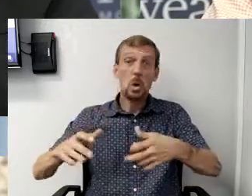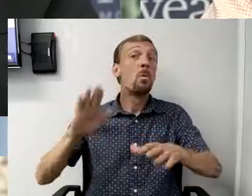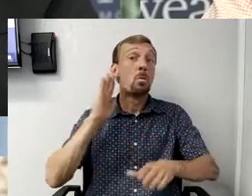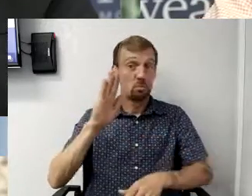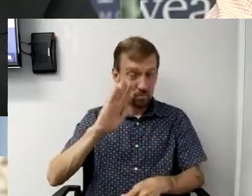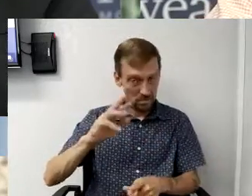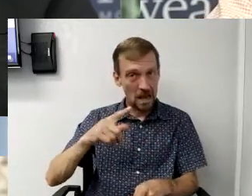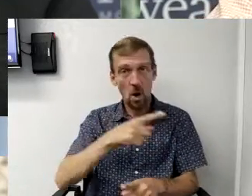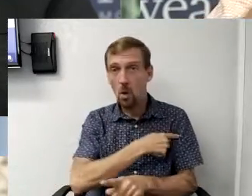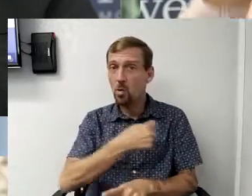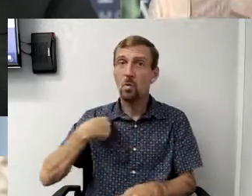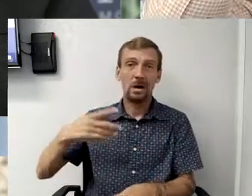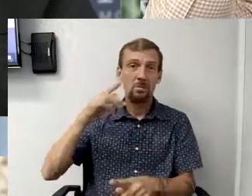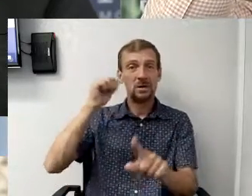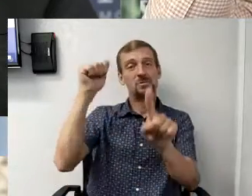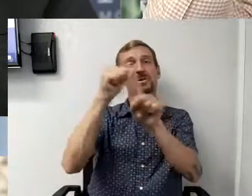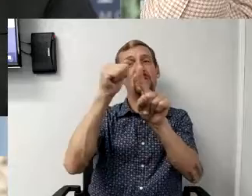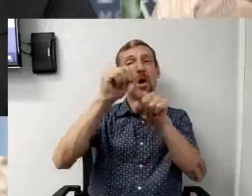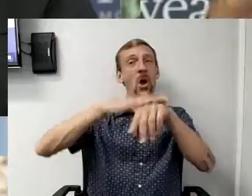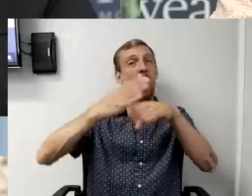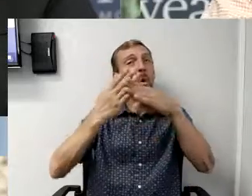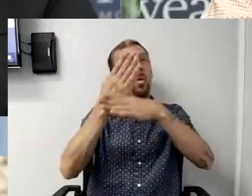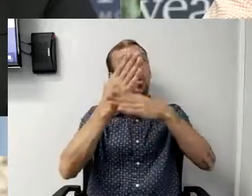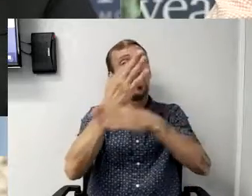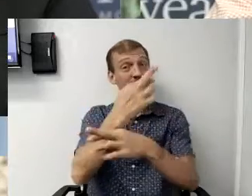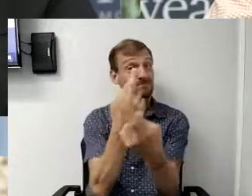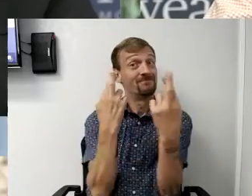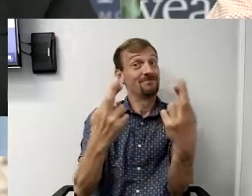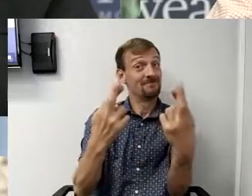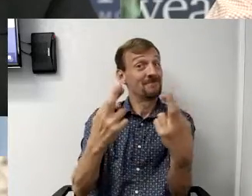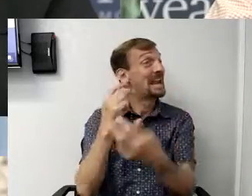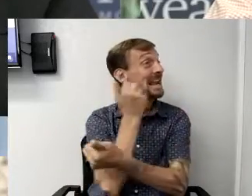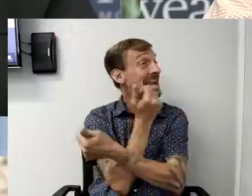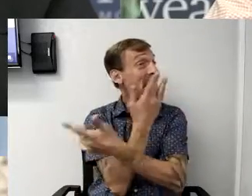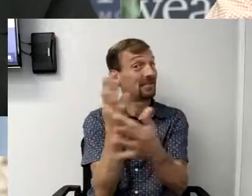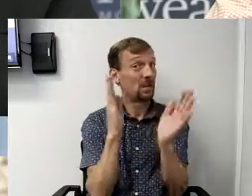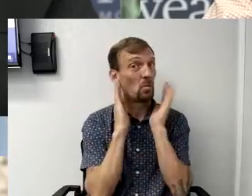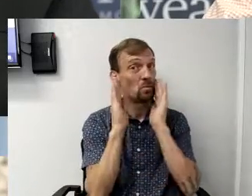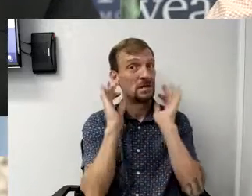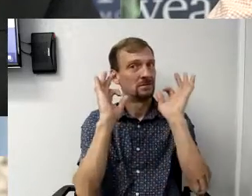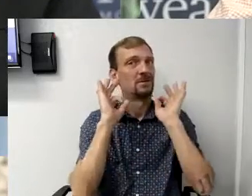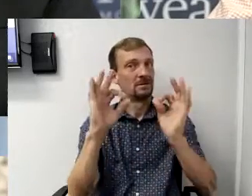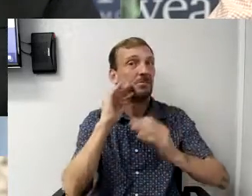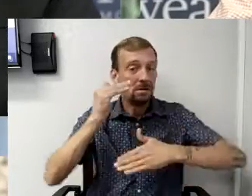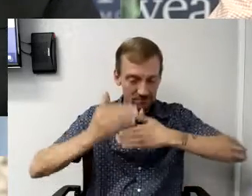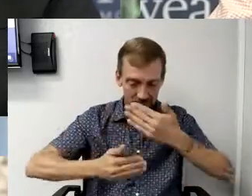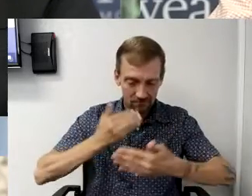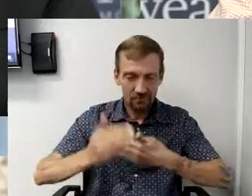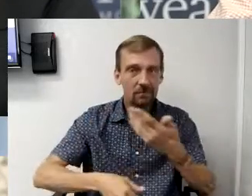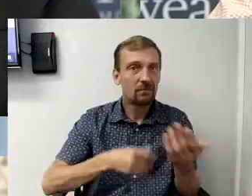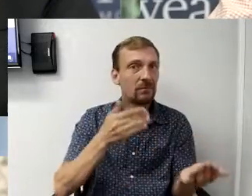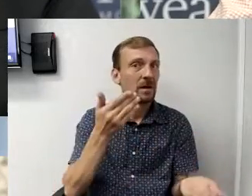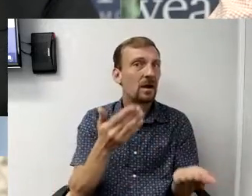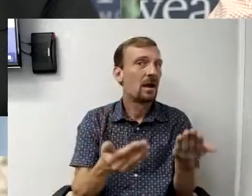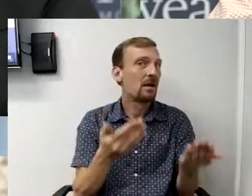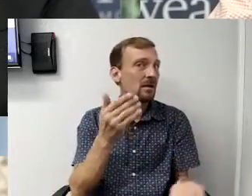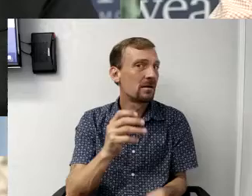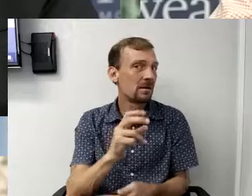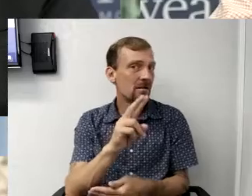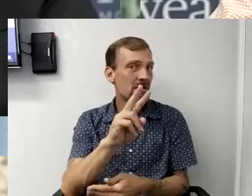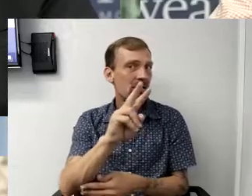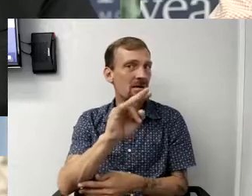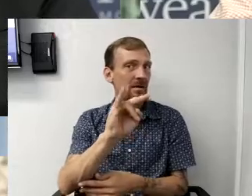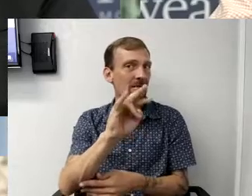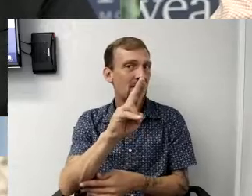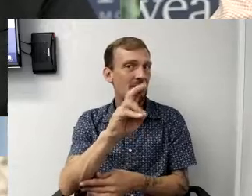and knock on wood, as John would say, that everything's going to go well. And maybe the virus is kind of easing up